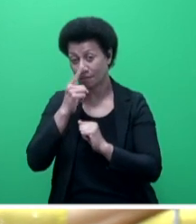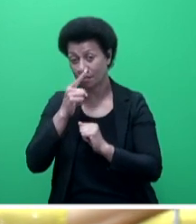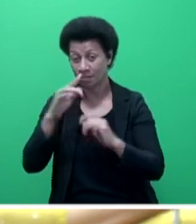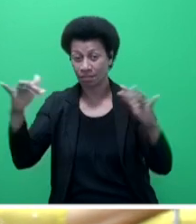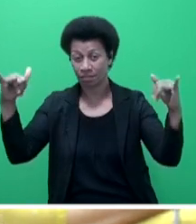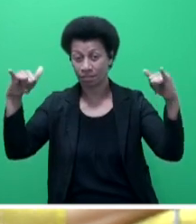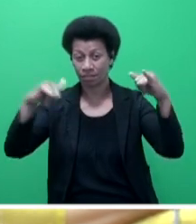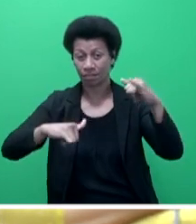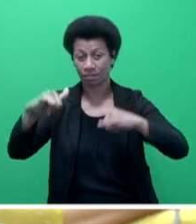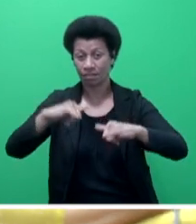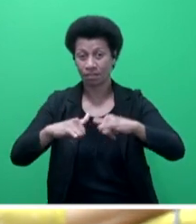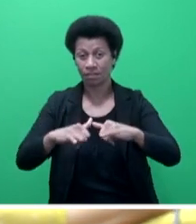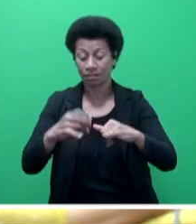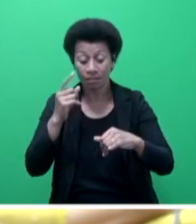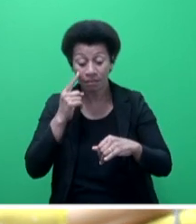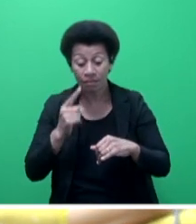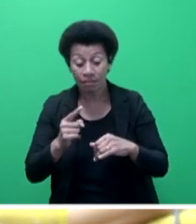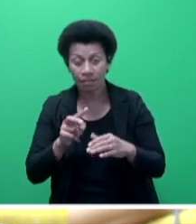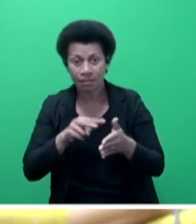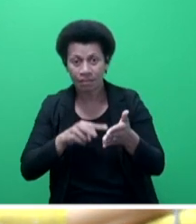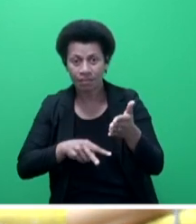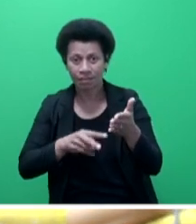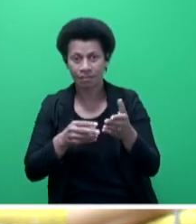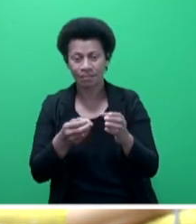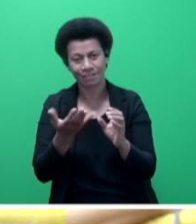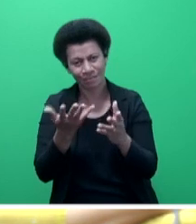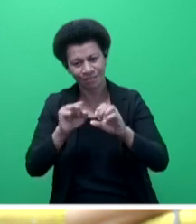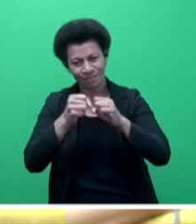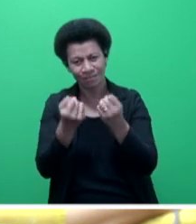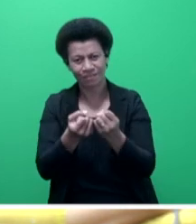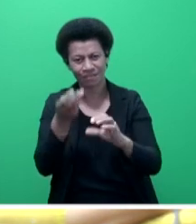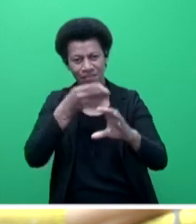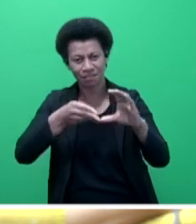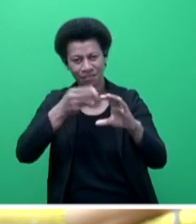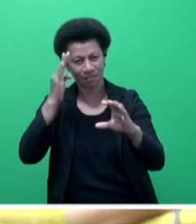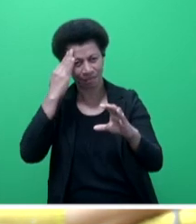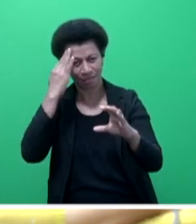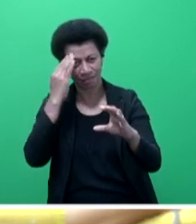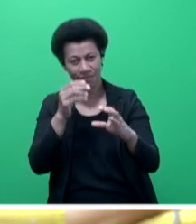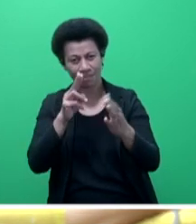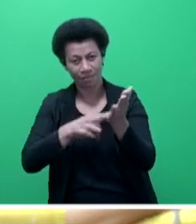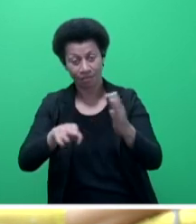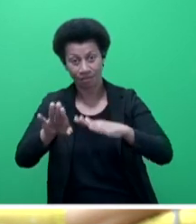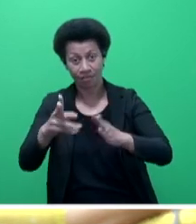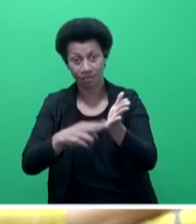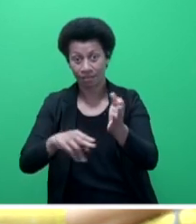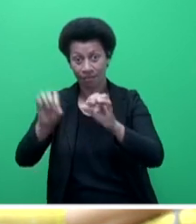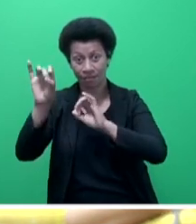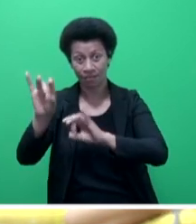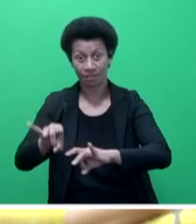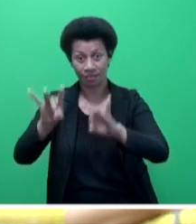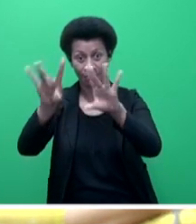up. And if you read all the social media comments, not just from Fiji, but in New Zealand and Australia, how they were commenting that